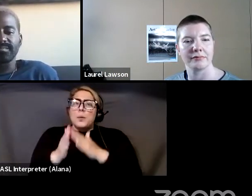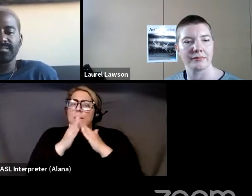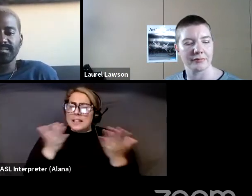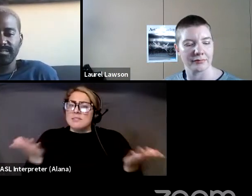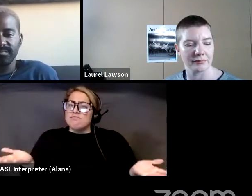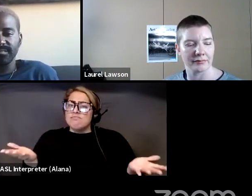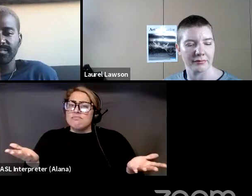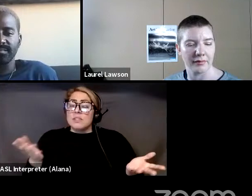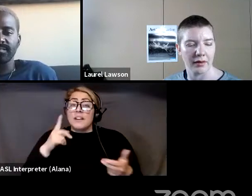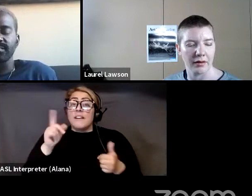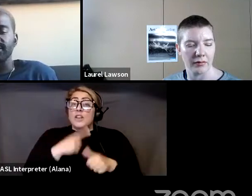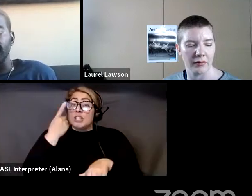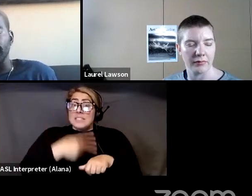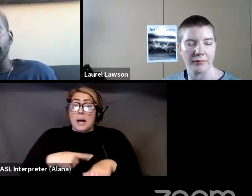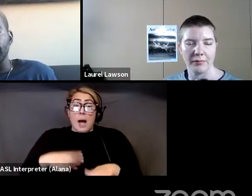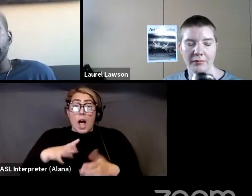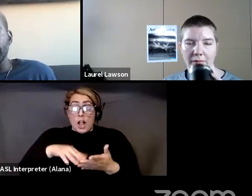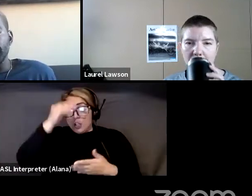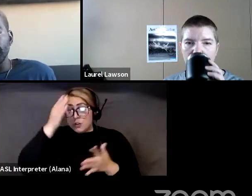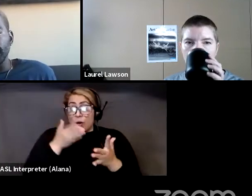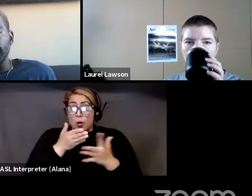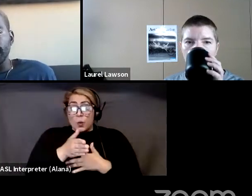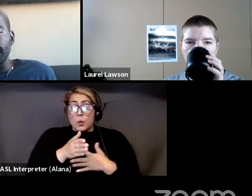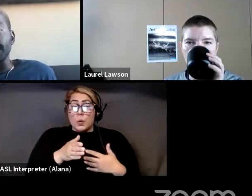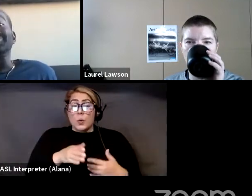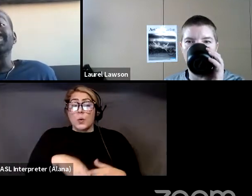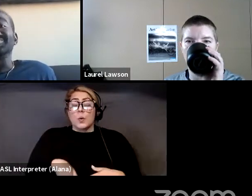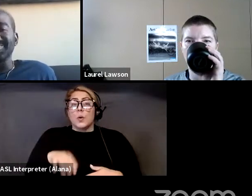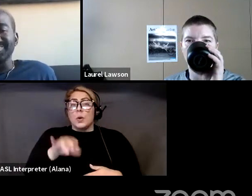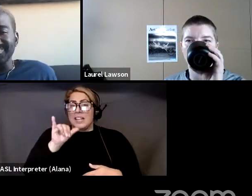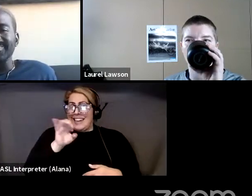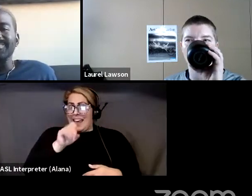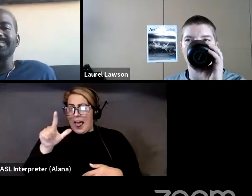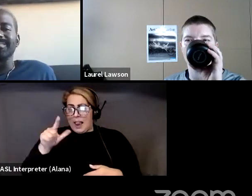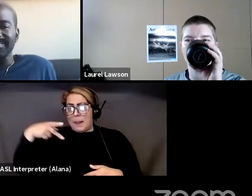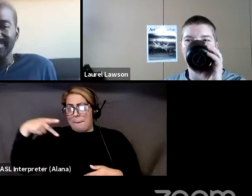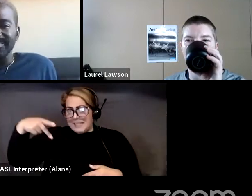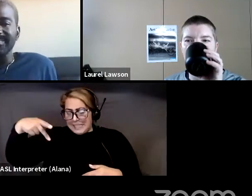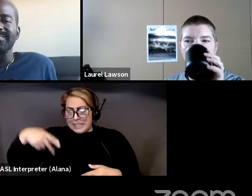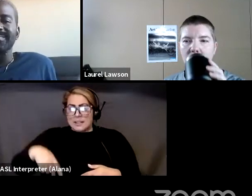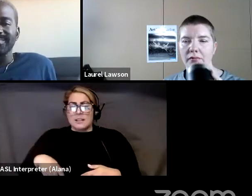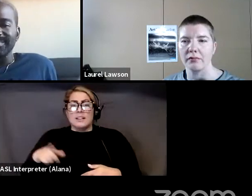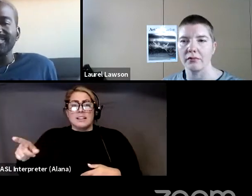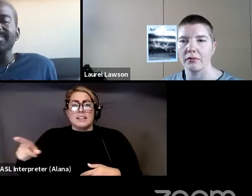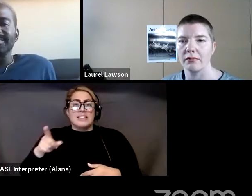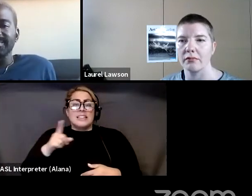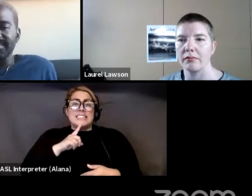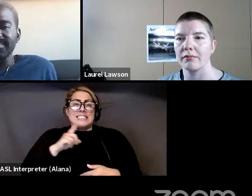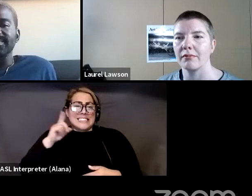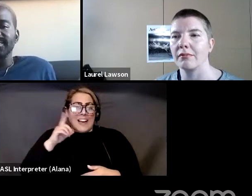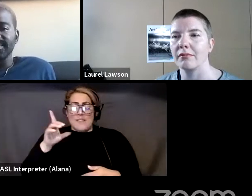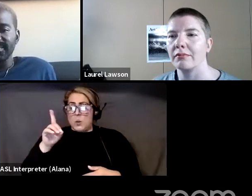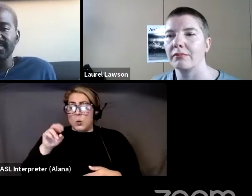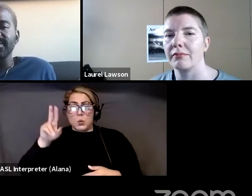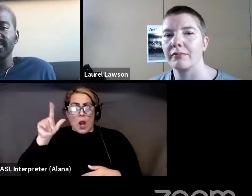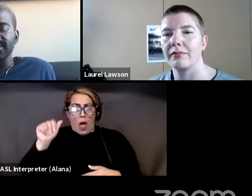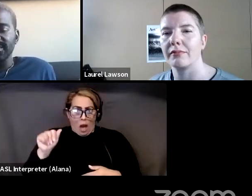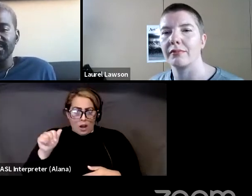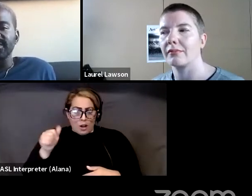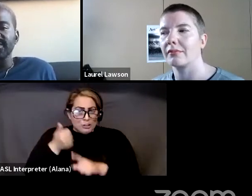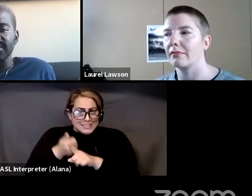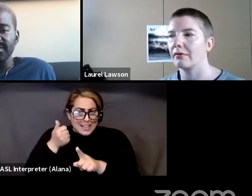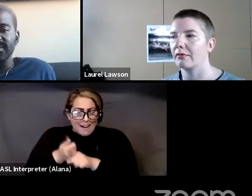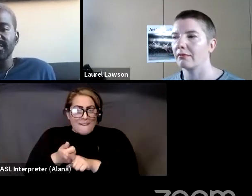I think the first time I learned it was through Yale Palumpus, who's a death doula.